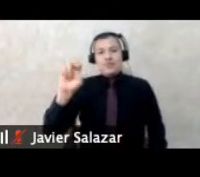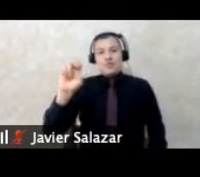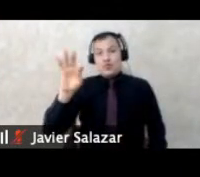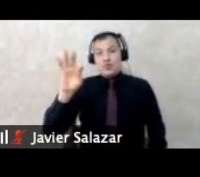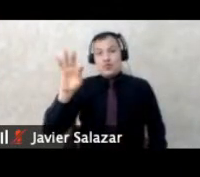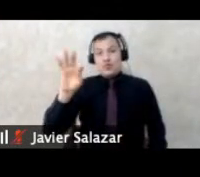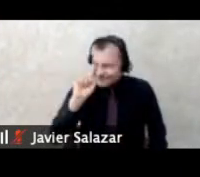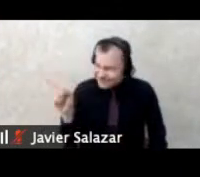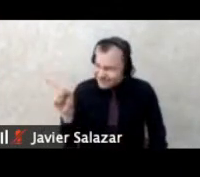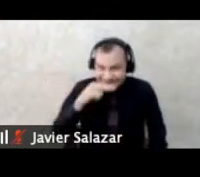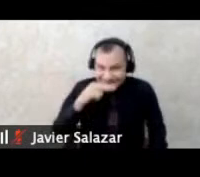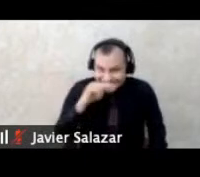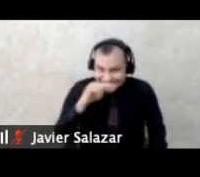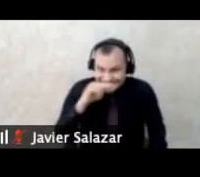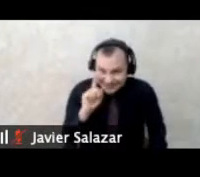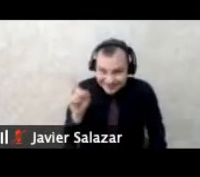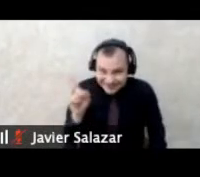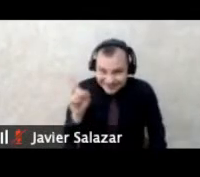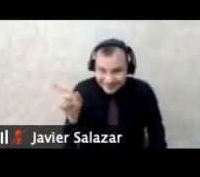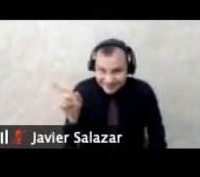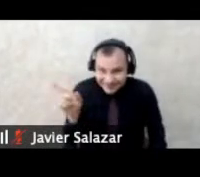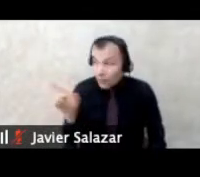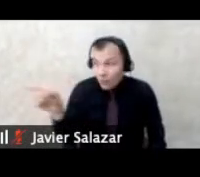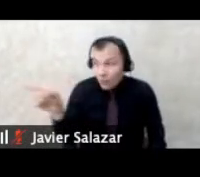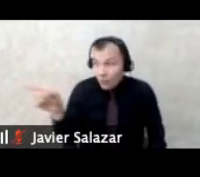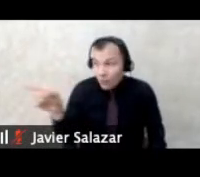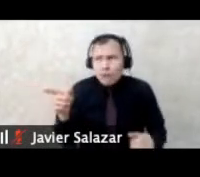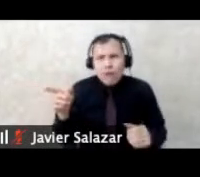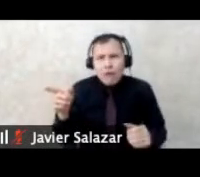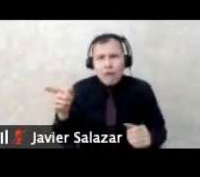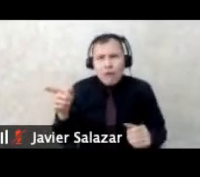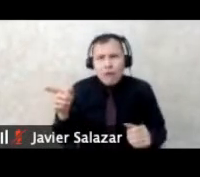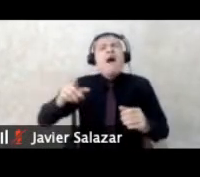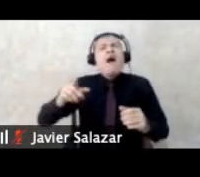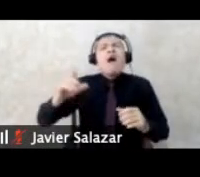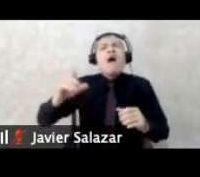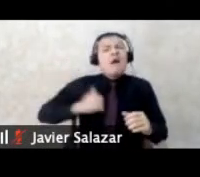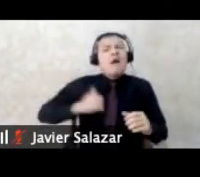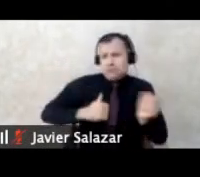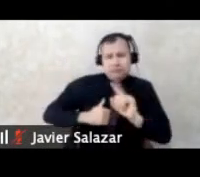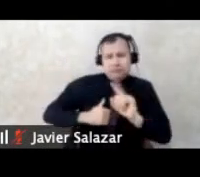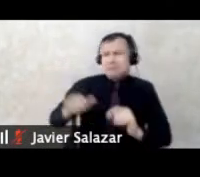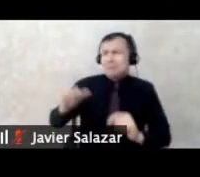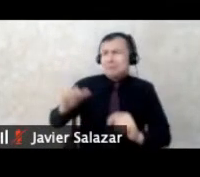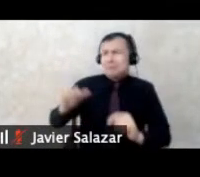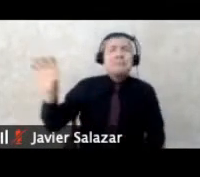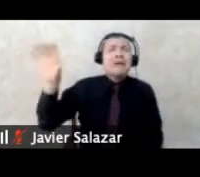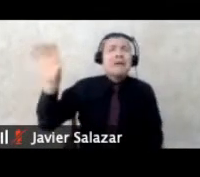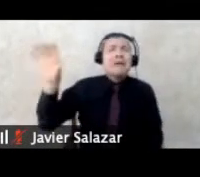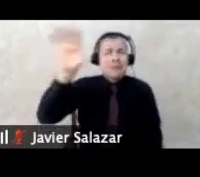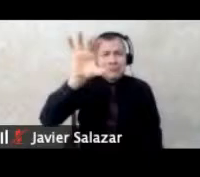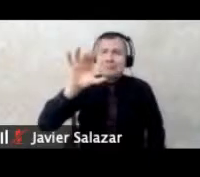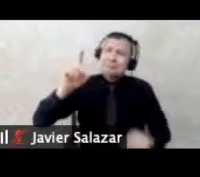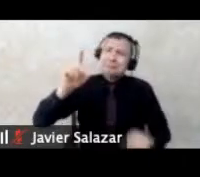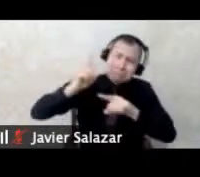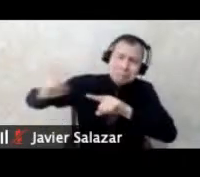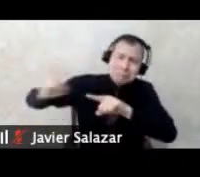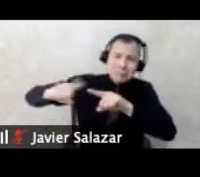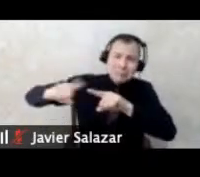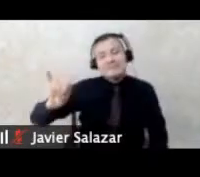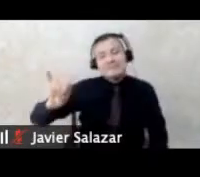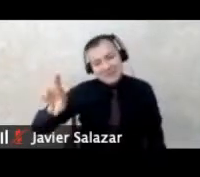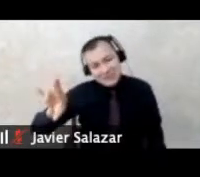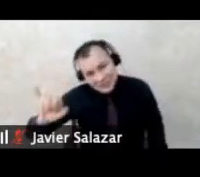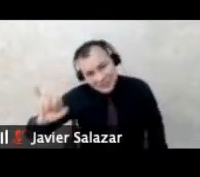de Latinoamérica o de Siria. Ellos son niños de todas partes del mundo. Lo que nosotros hacemos es que vamos a los diferentes shelters